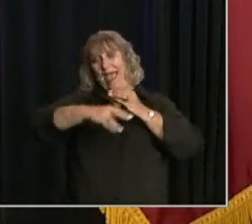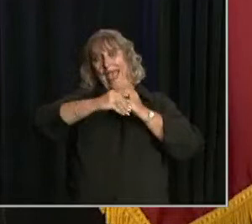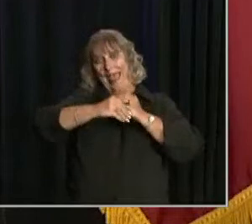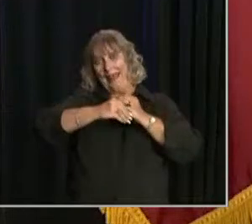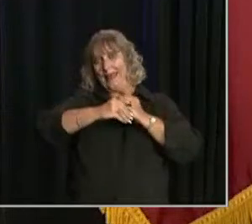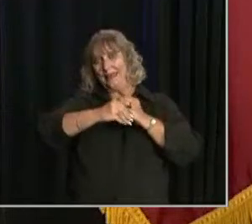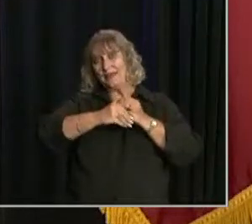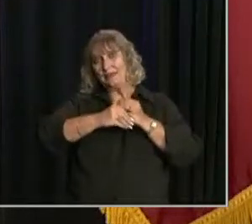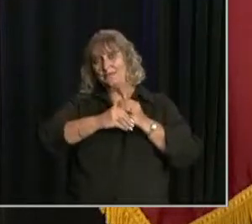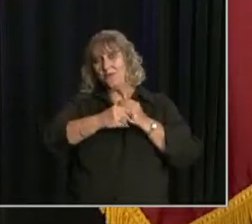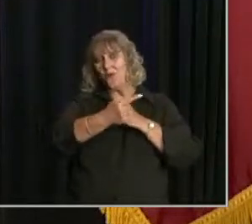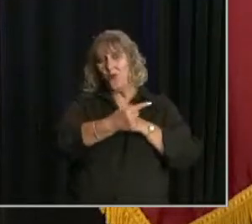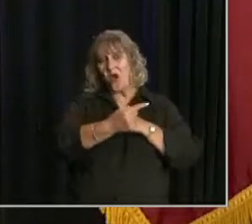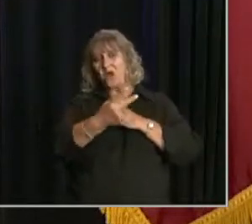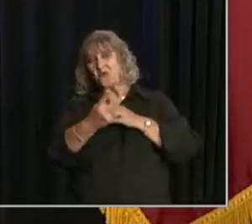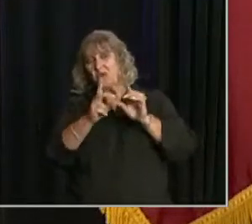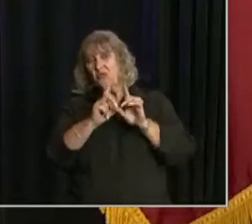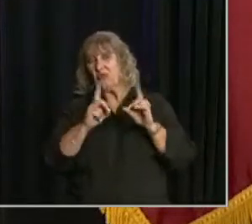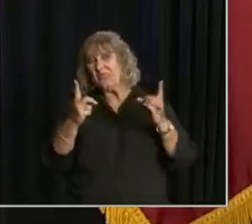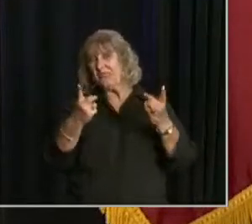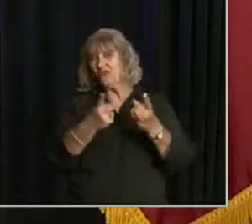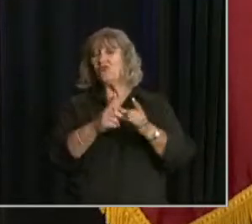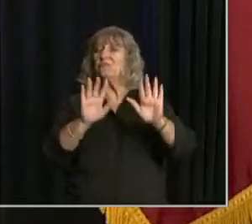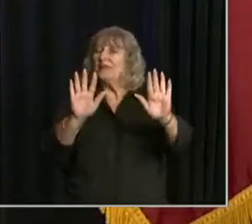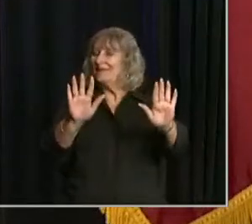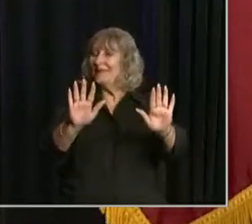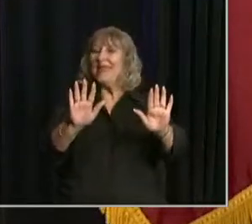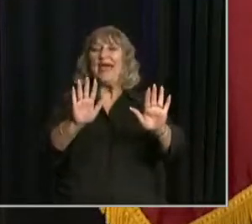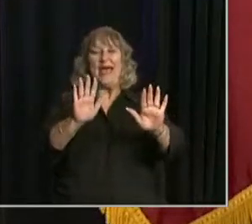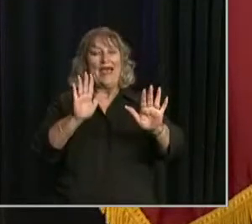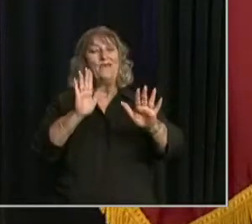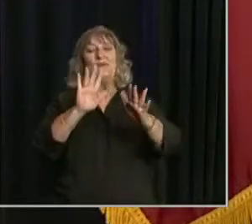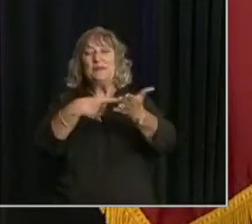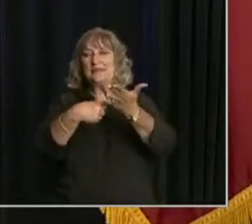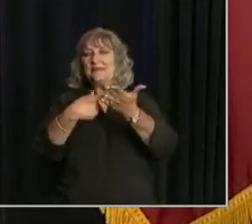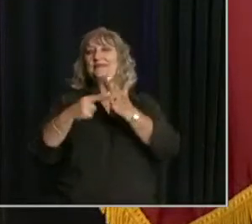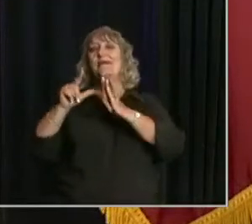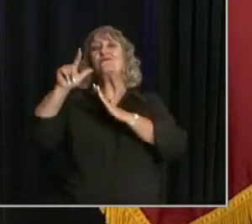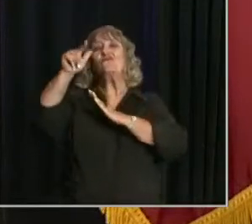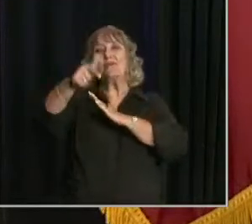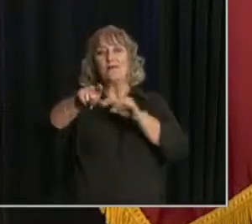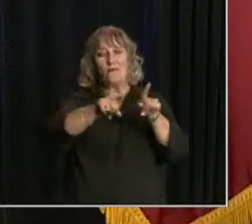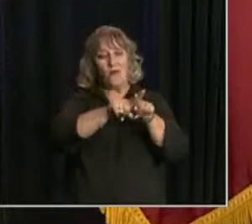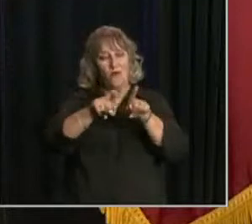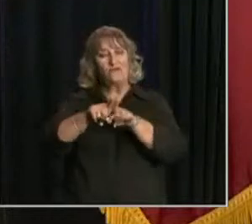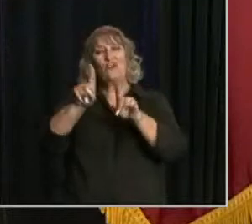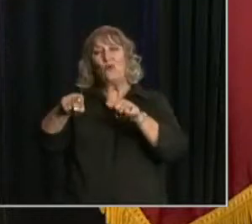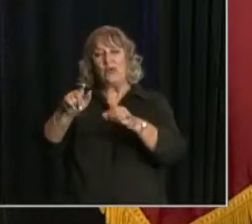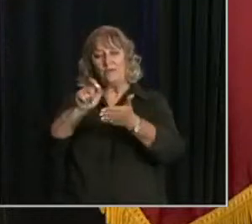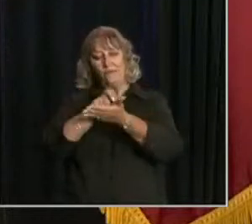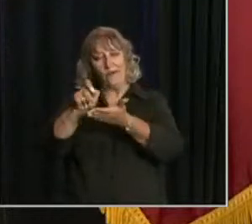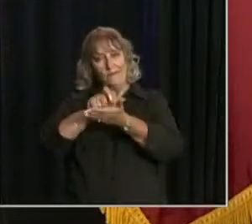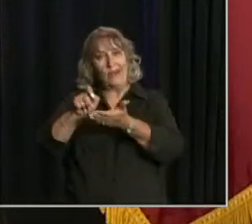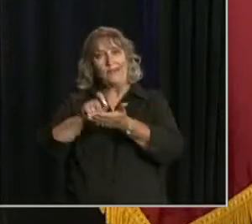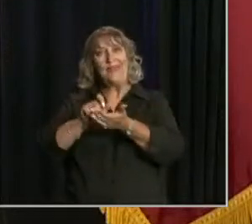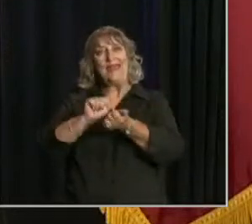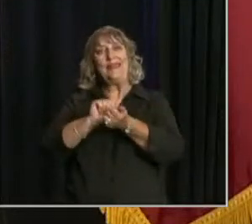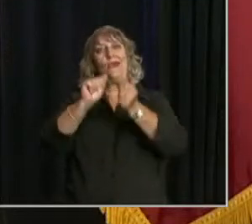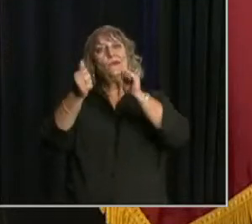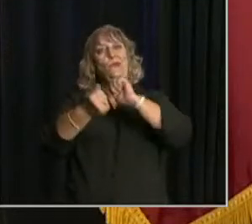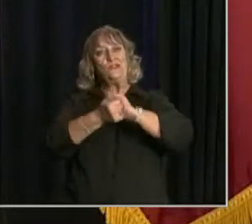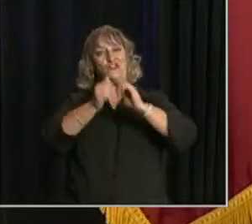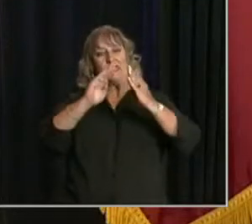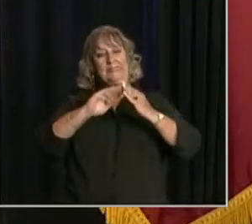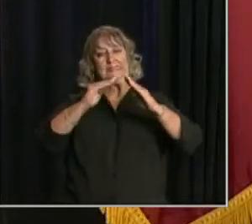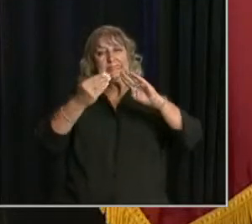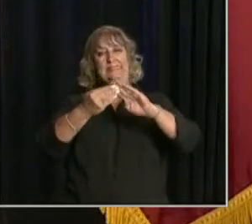districts potentially, but that would be a phase 2 discussion, because that would also be a work that would have to do that would be required